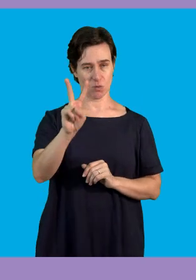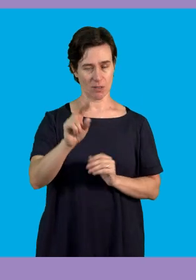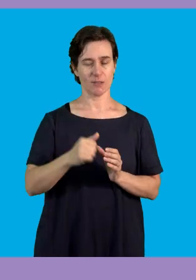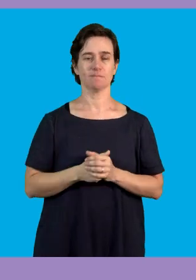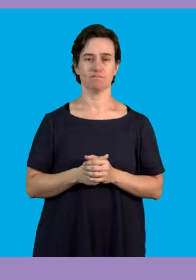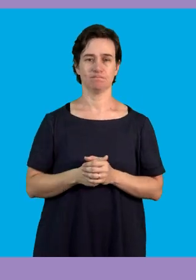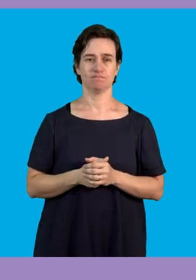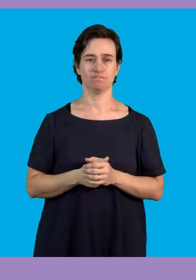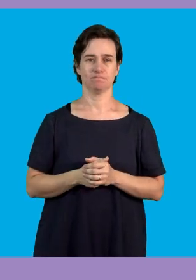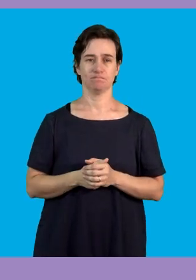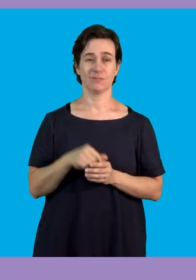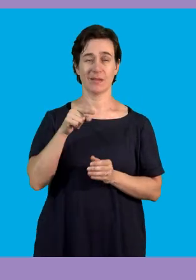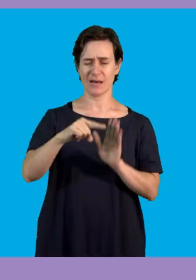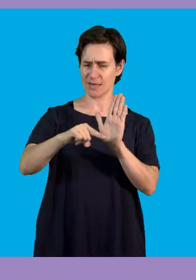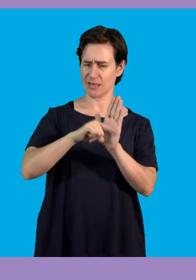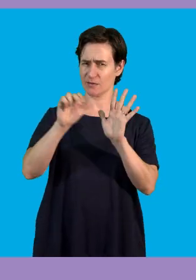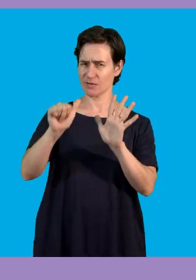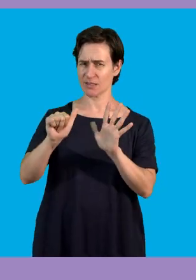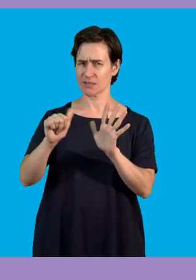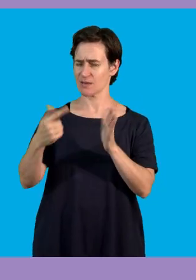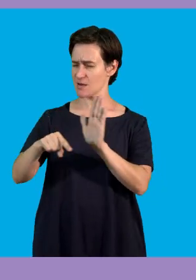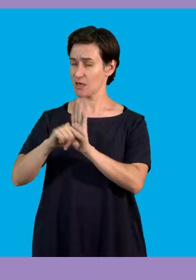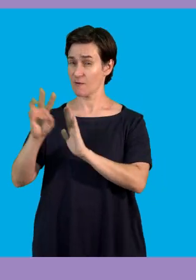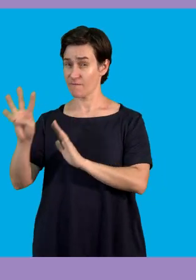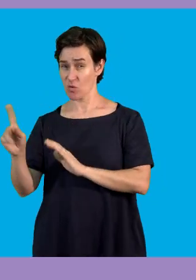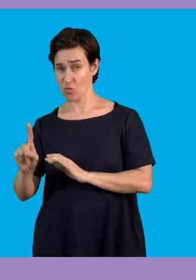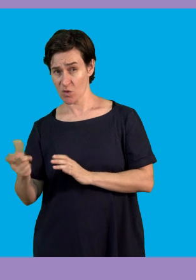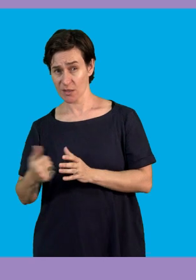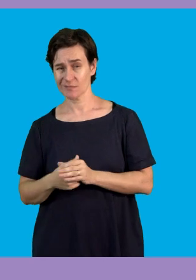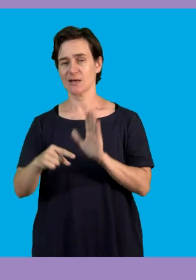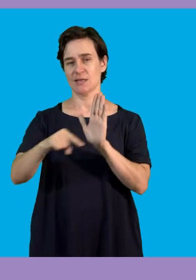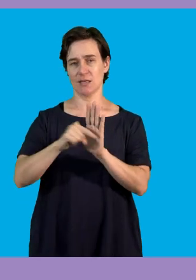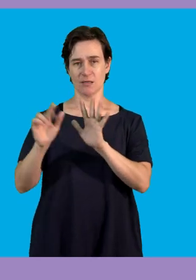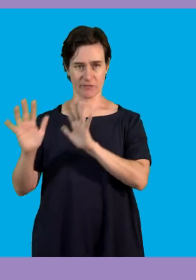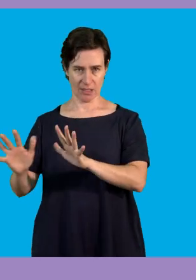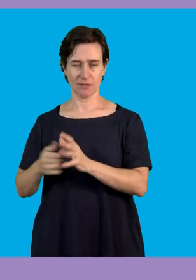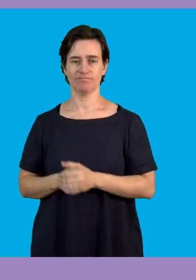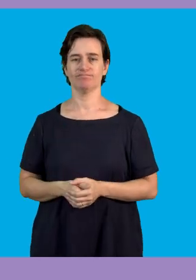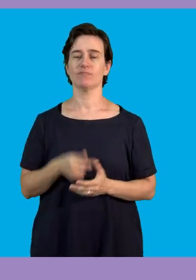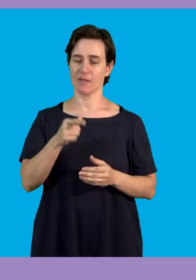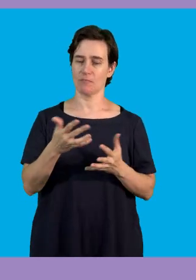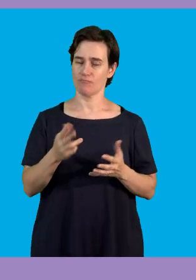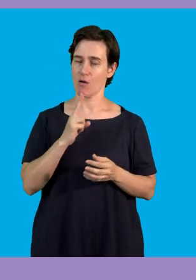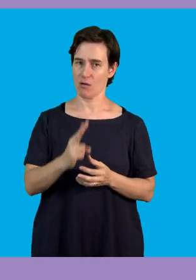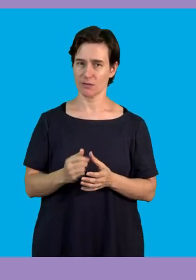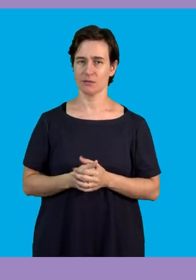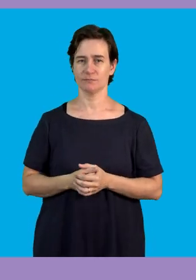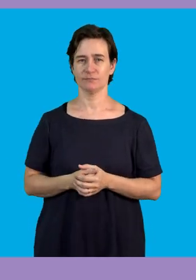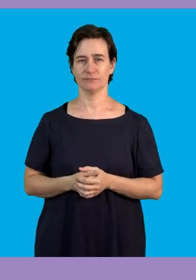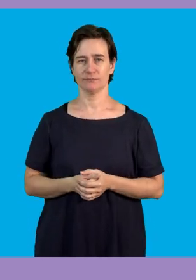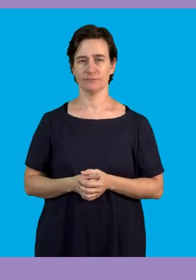squared, and then negative 6 and negative 4 would give us negative 10. So that is our